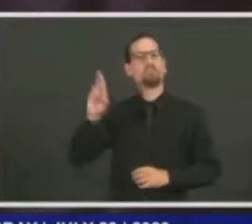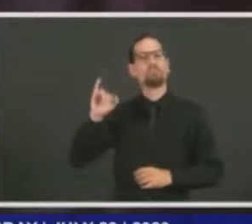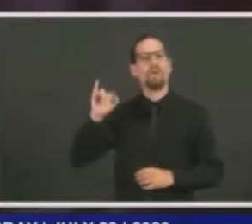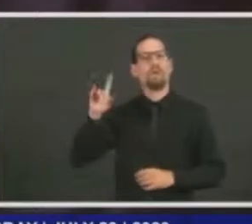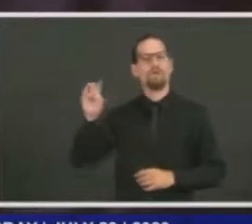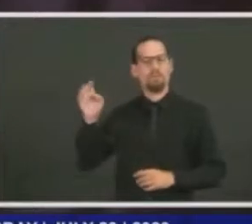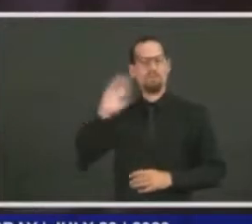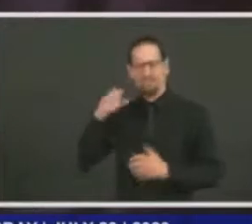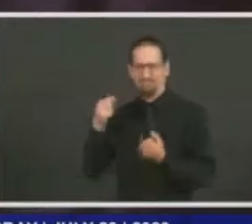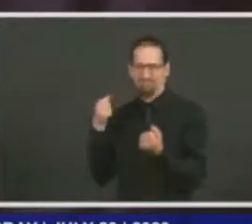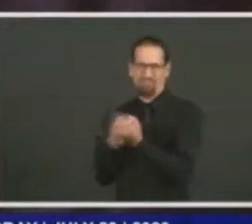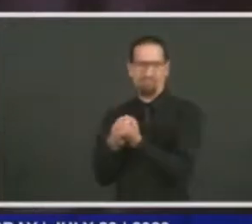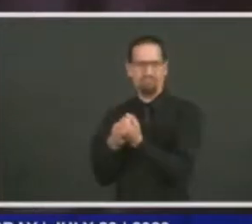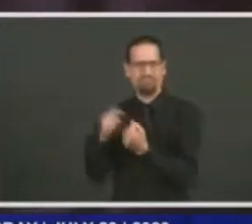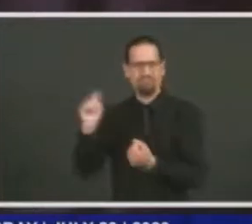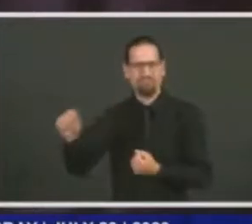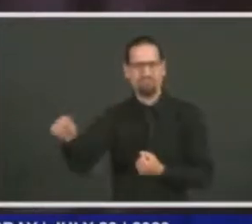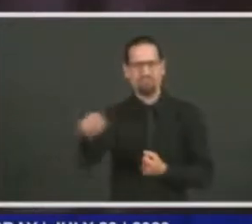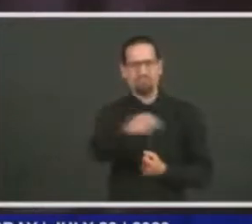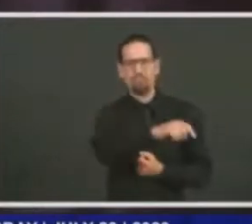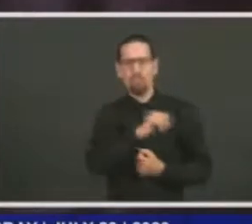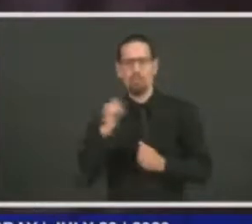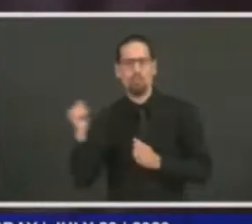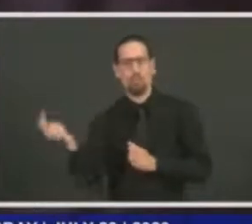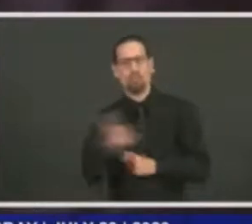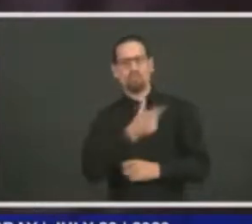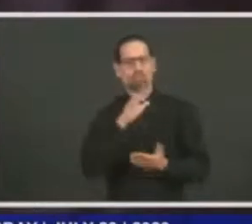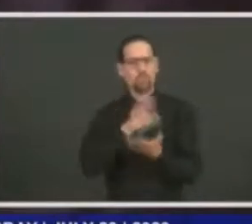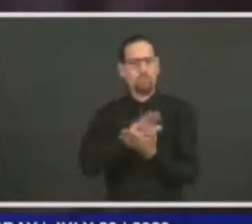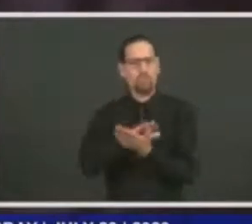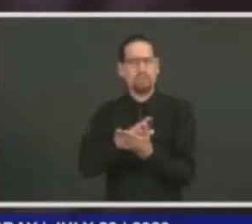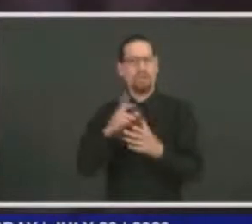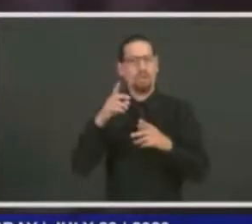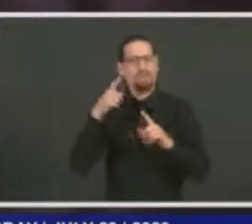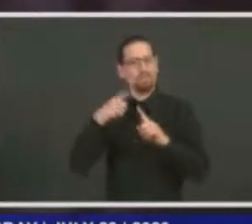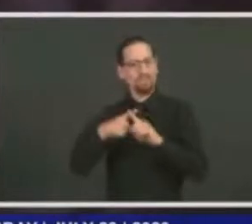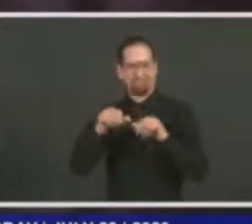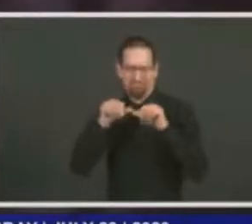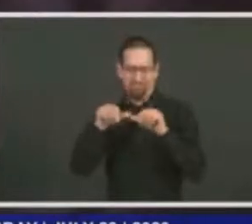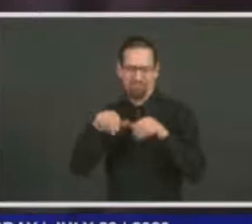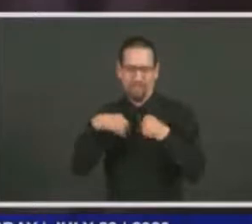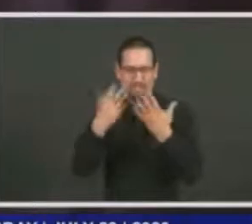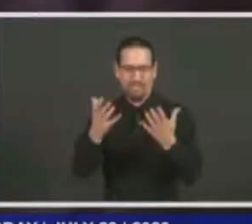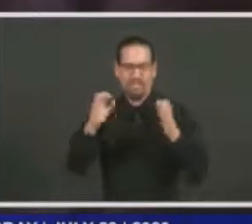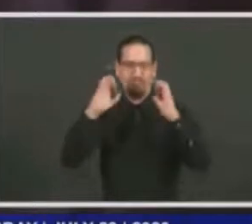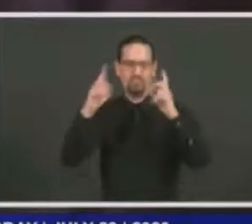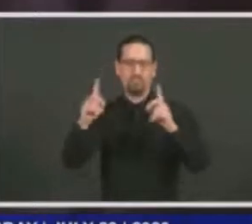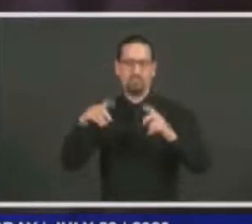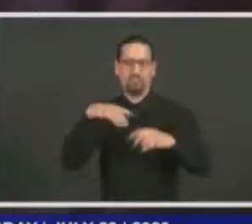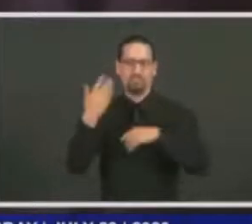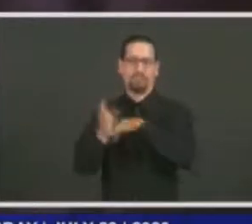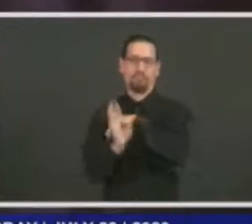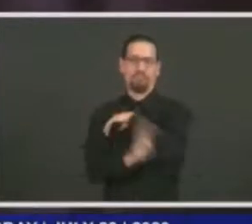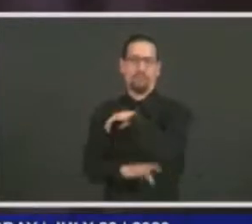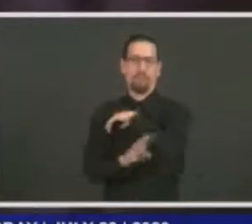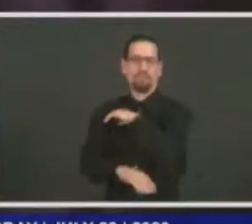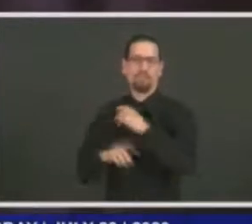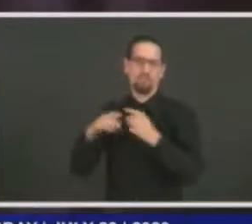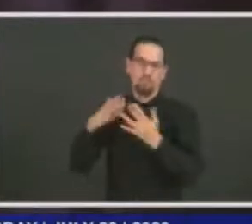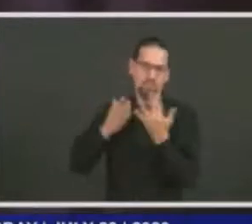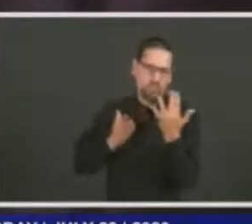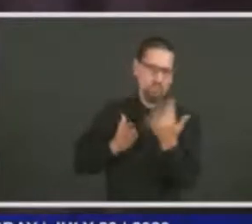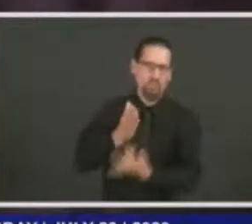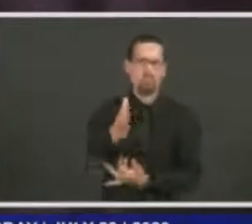sure that the students continue learning this fall and throughout the school year. Any one of the scenarios, we're in this